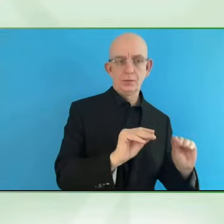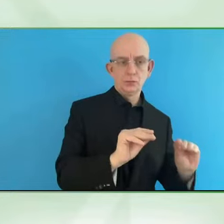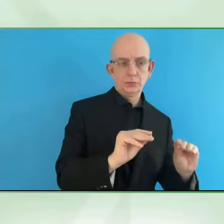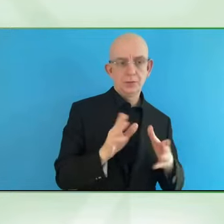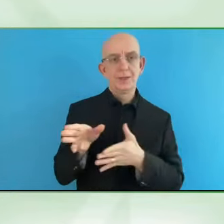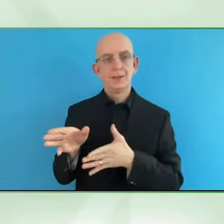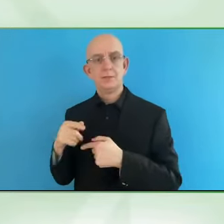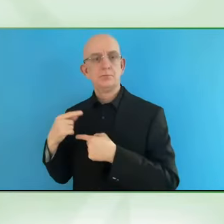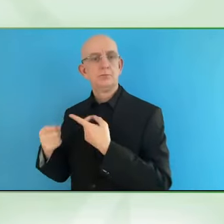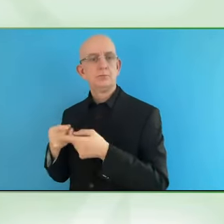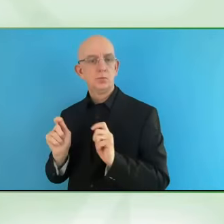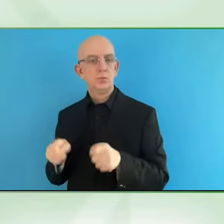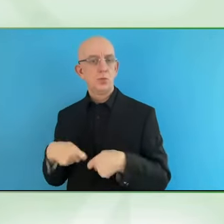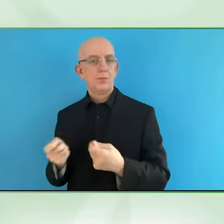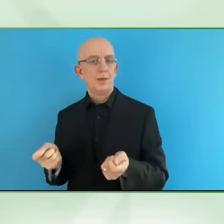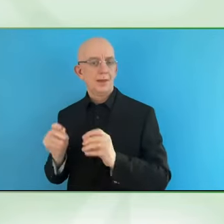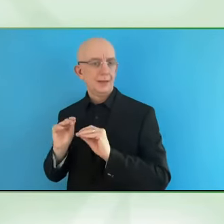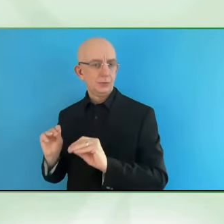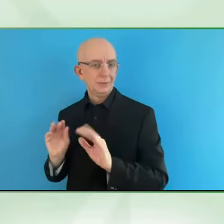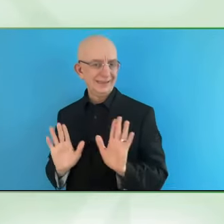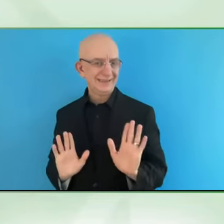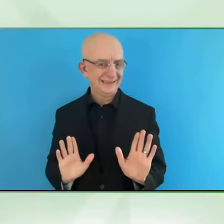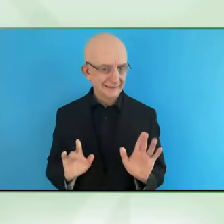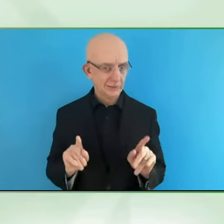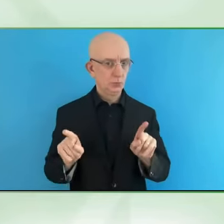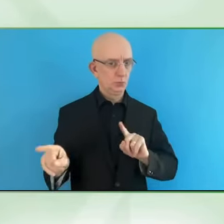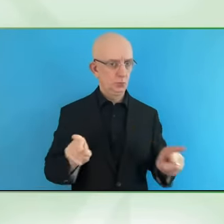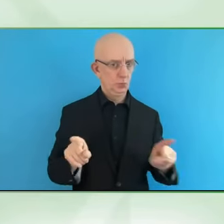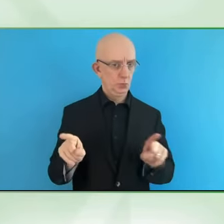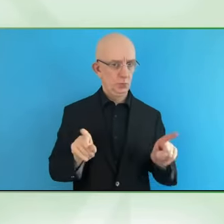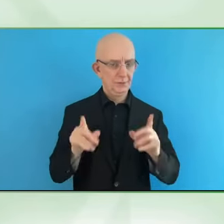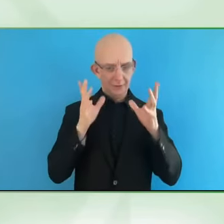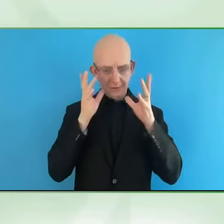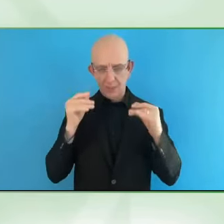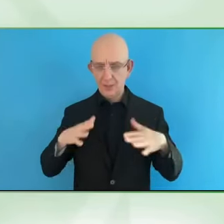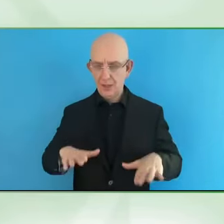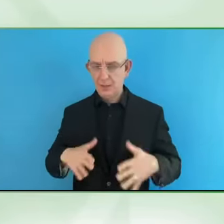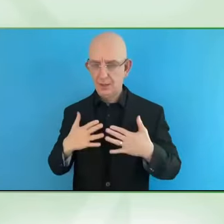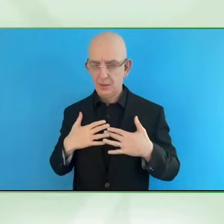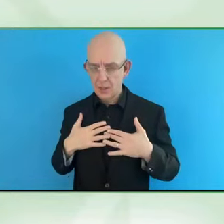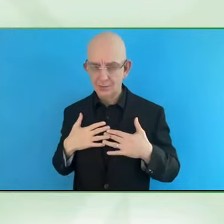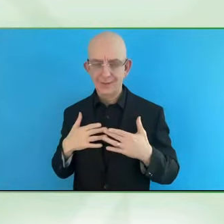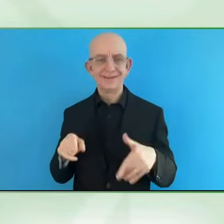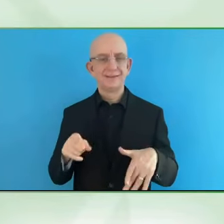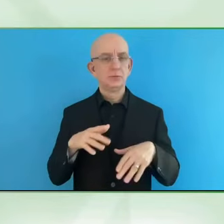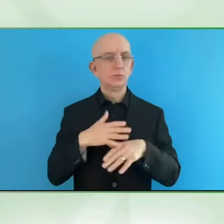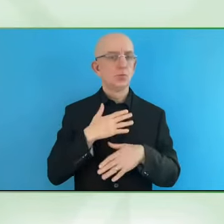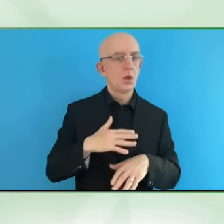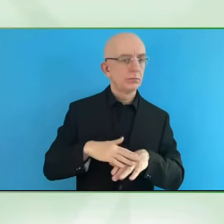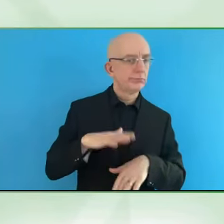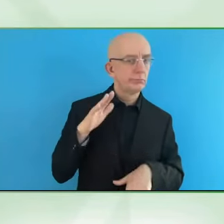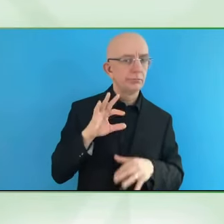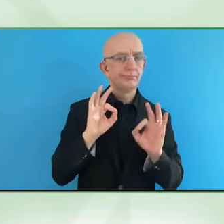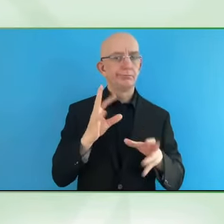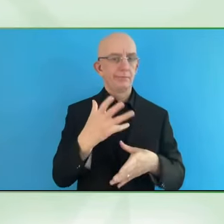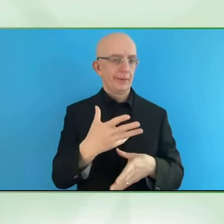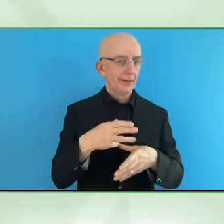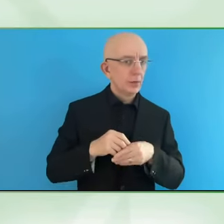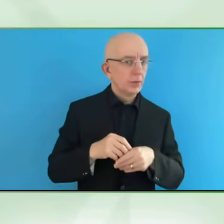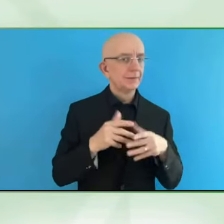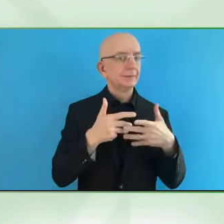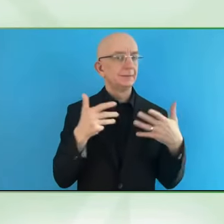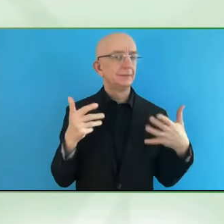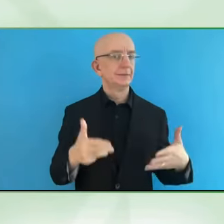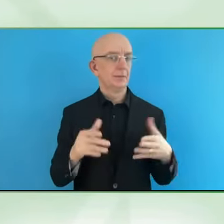as unfeasible or worse, unrealistic, thereby implicitly framing all those who advocate for inclusive education as